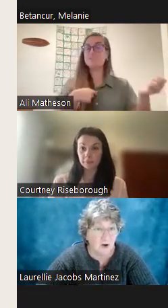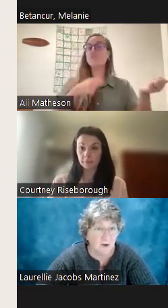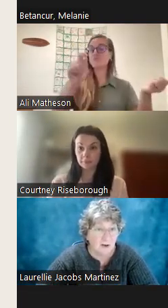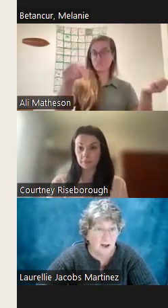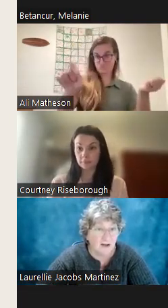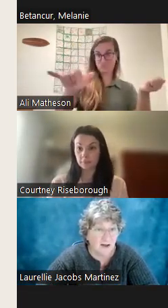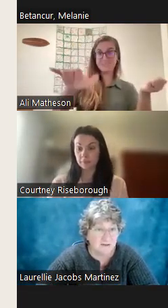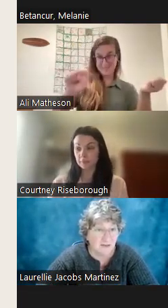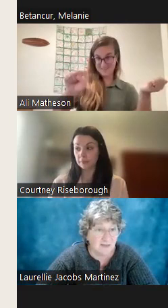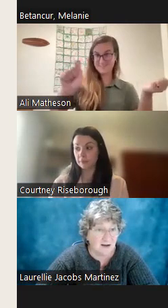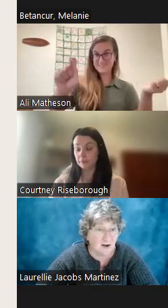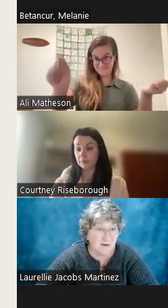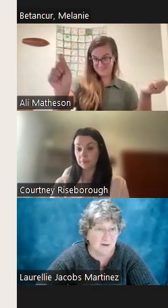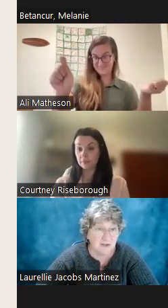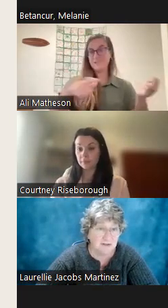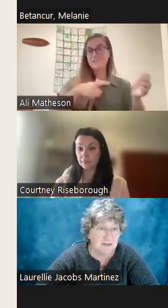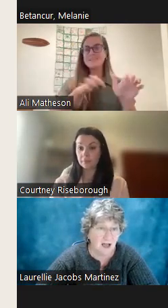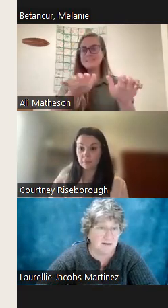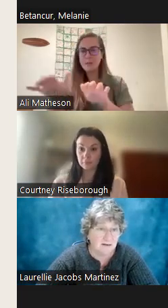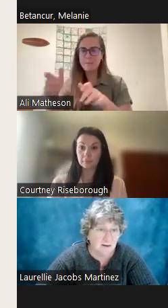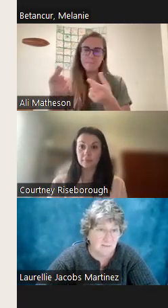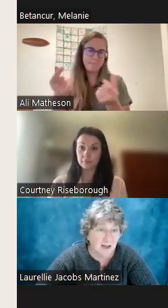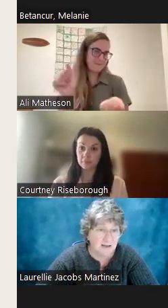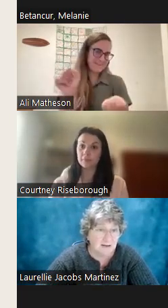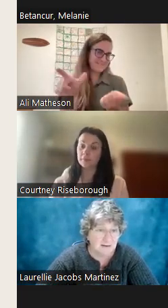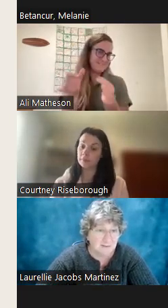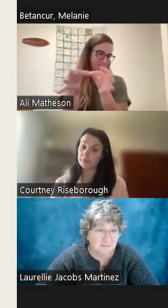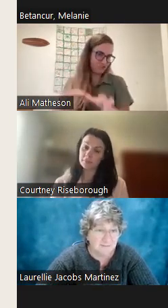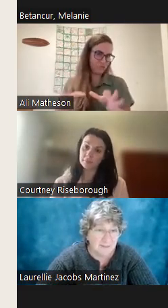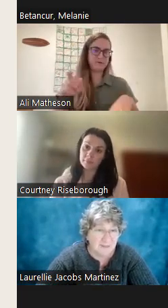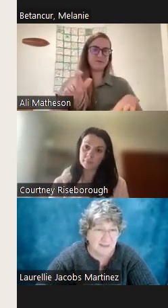off. I've done that, accommodations done, but